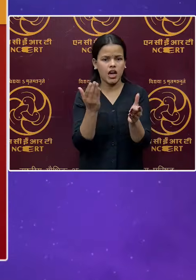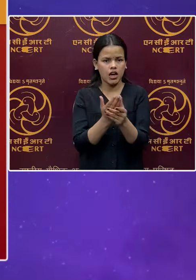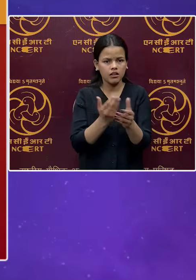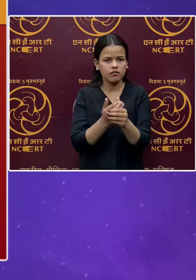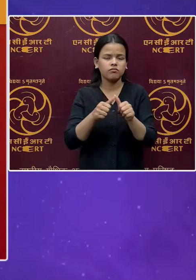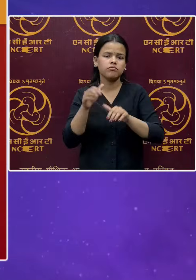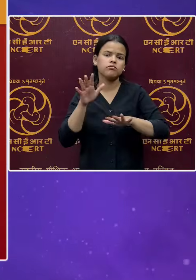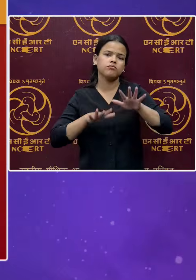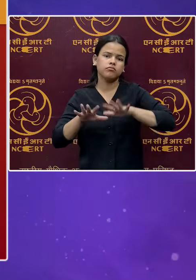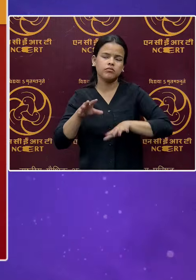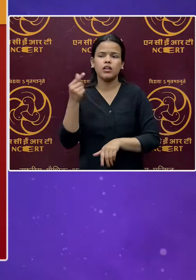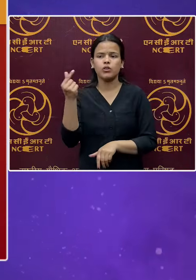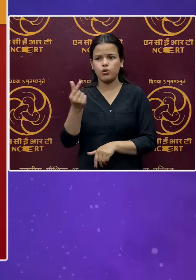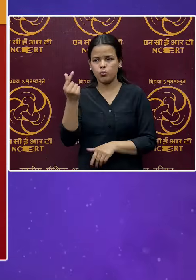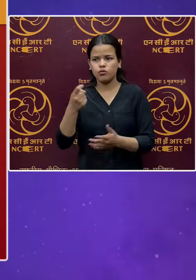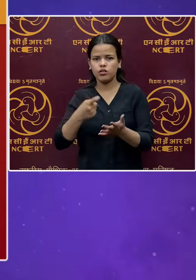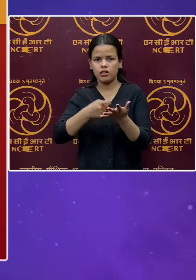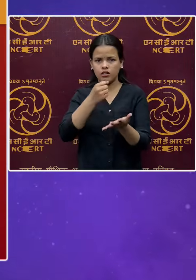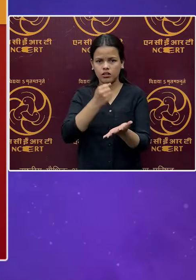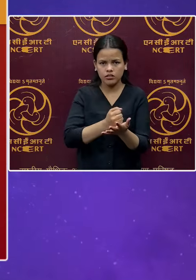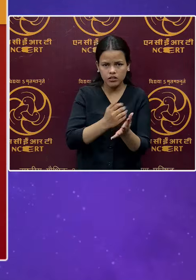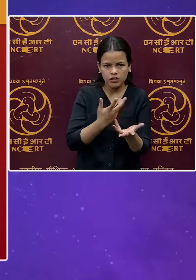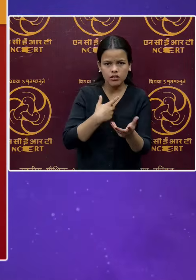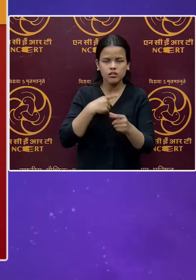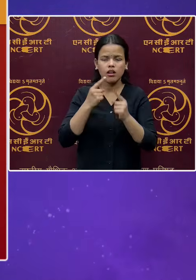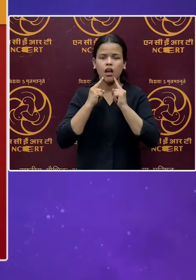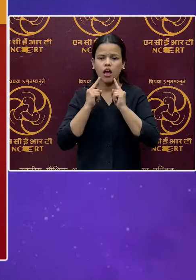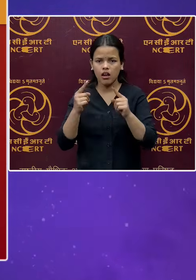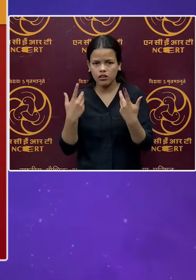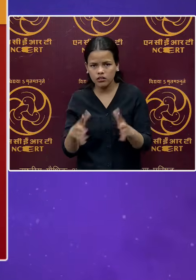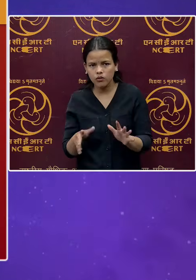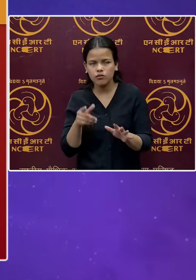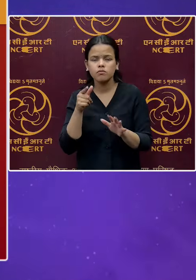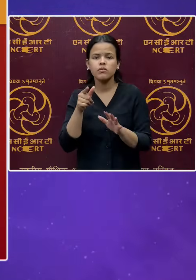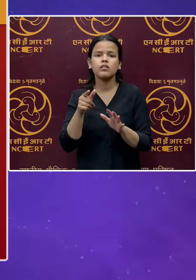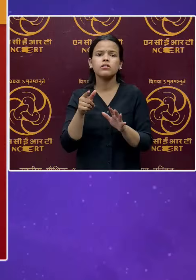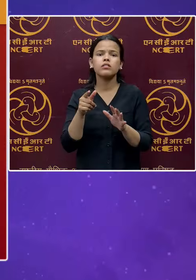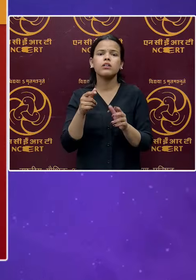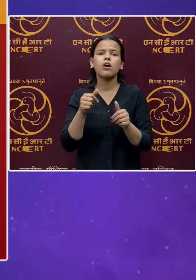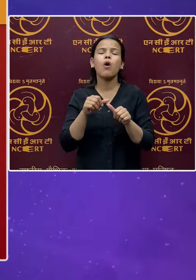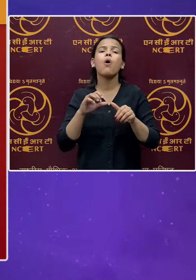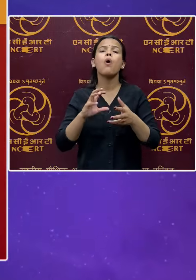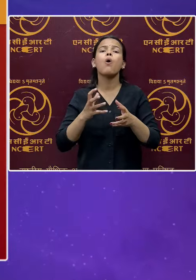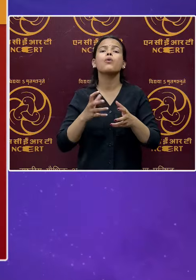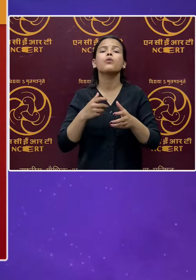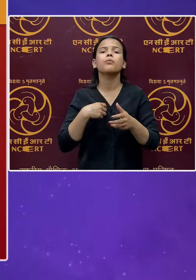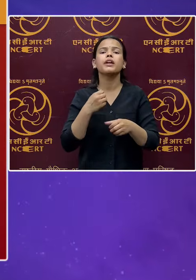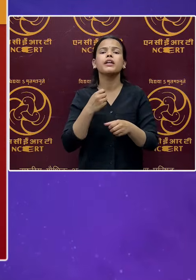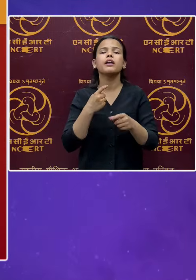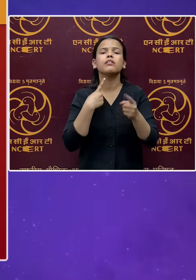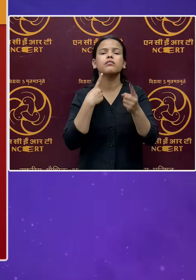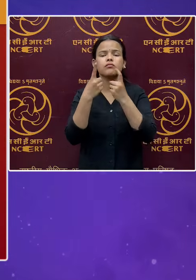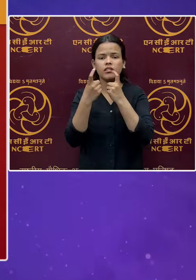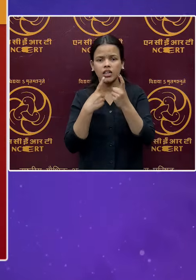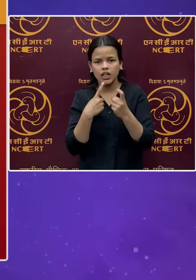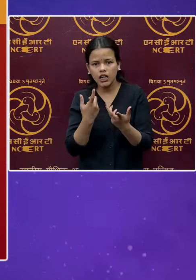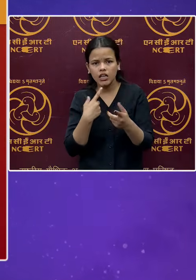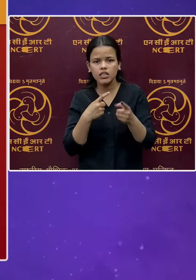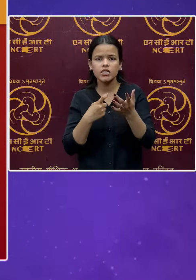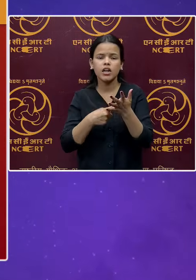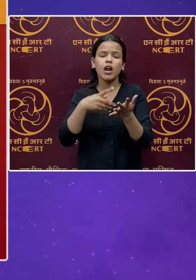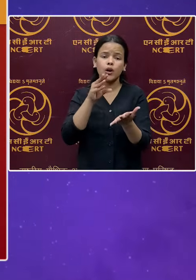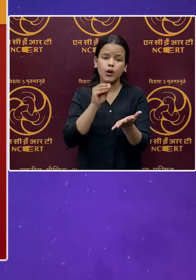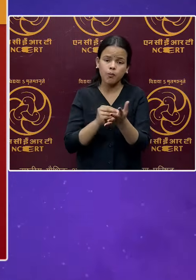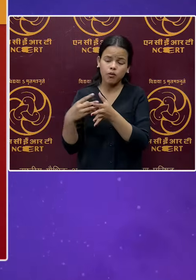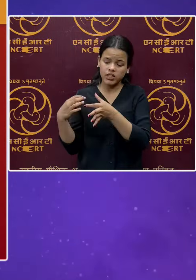user registrations, announcement, release of automated test and test score, generating different type of reports